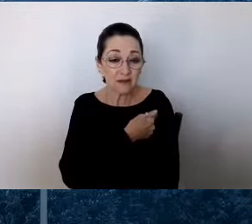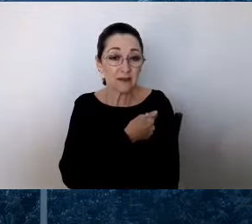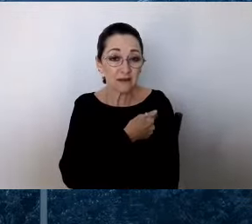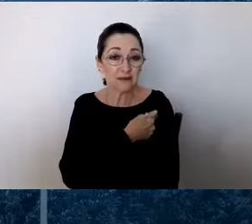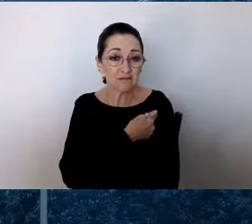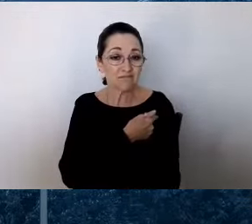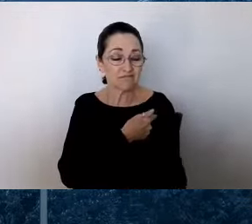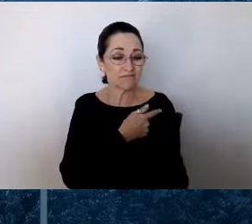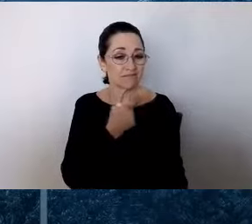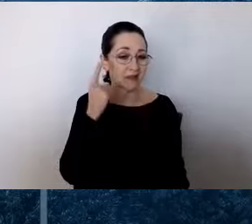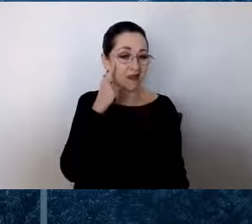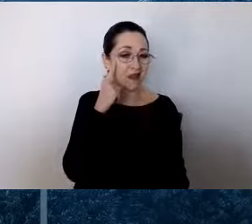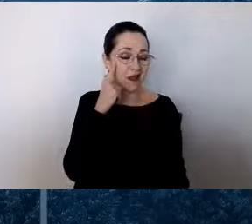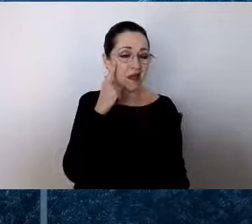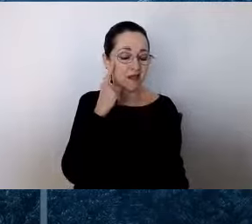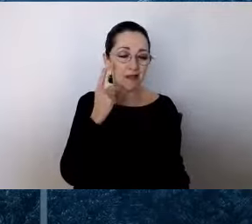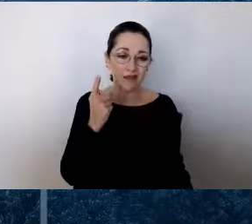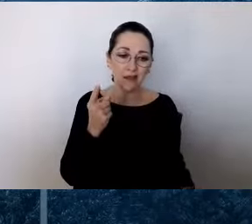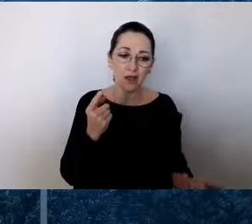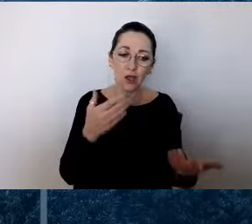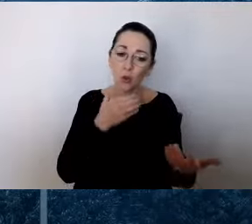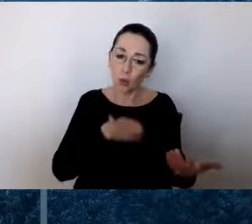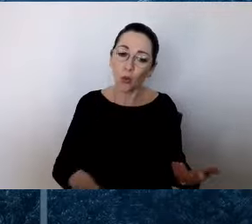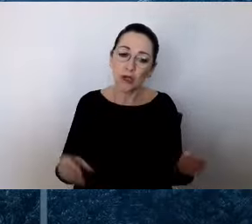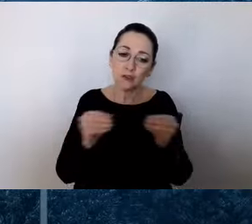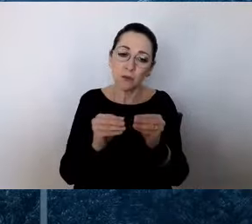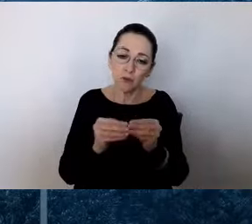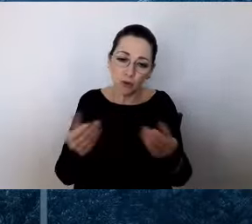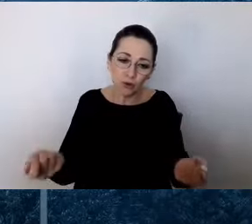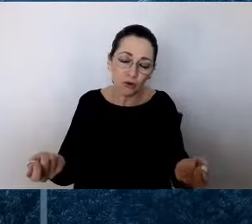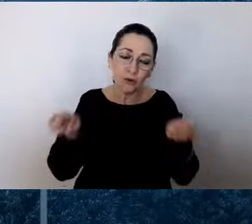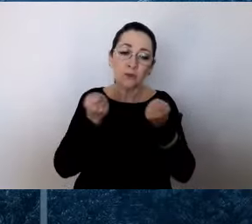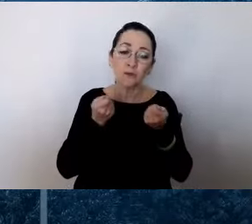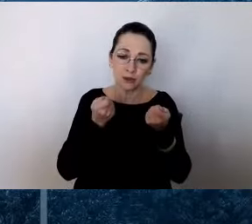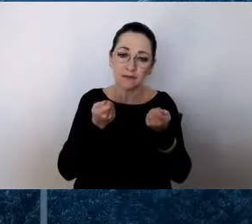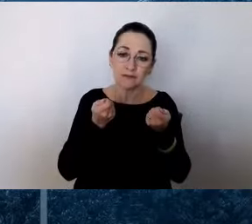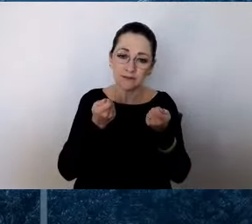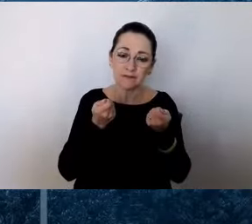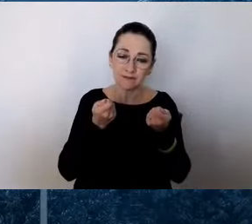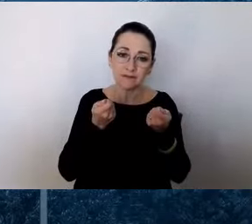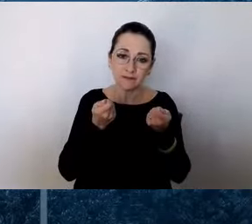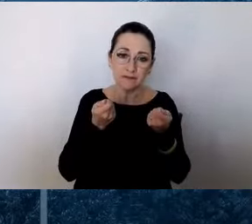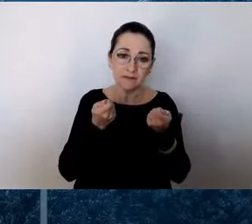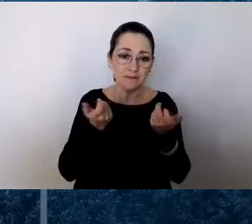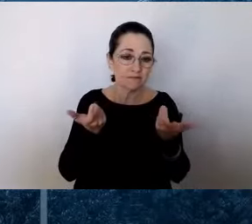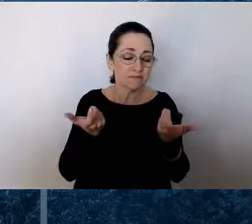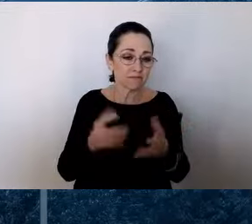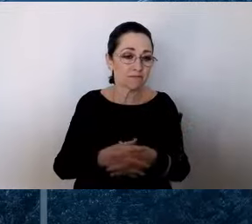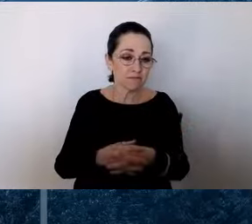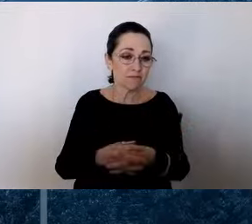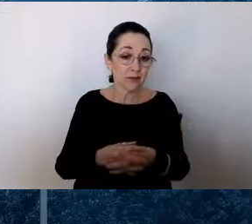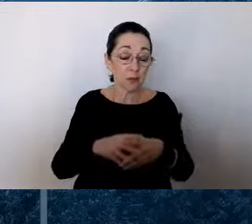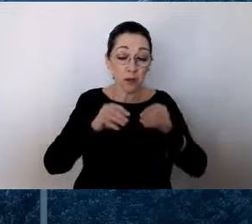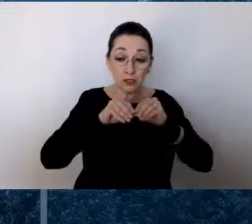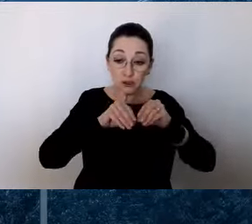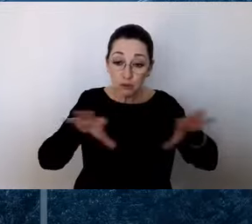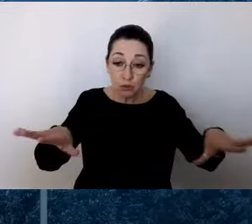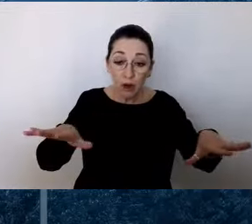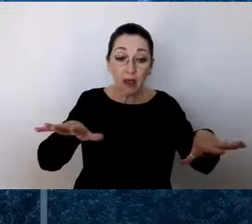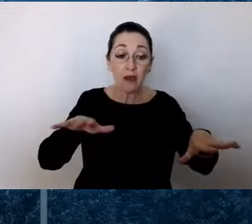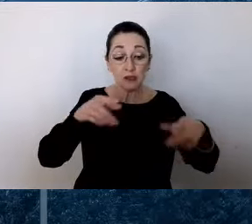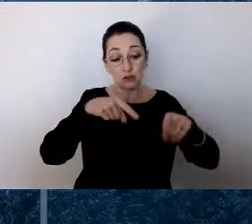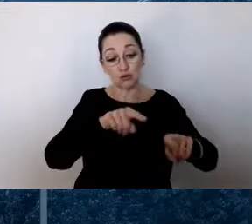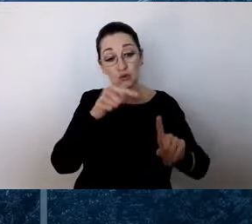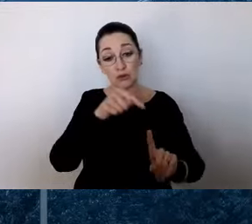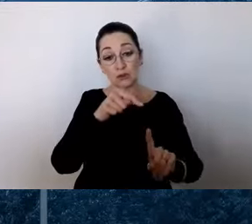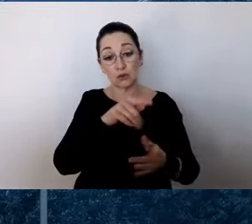slower, I think, than we'd like. But in terms of the case, we've seen very little spread in schools. Dr.